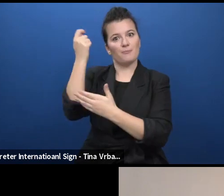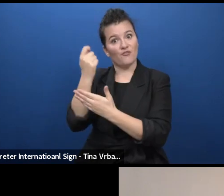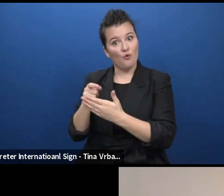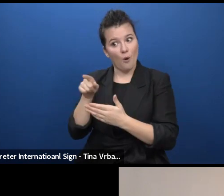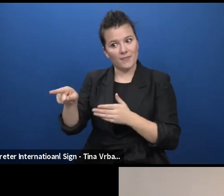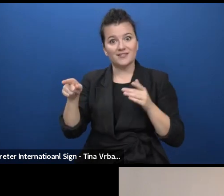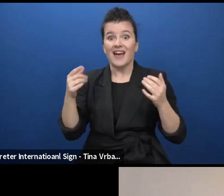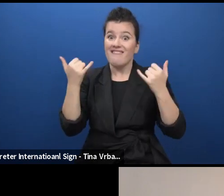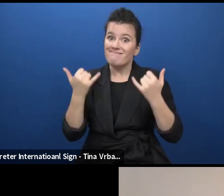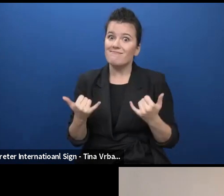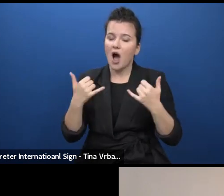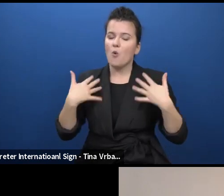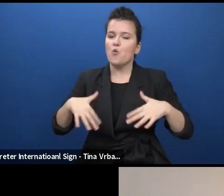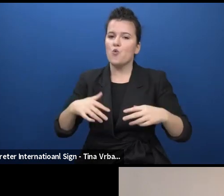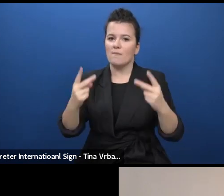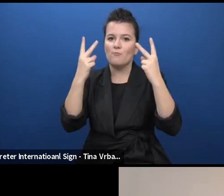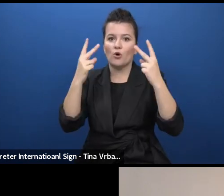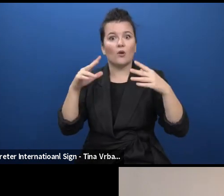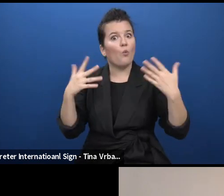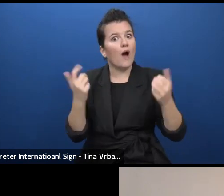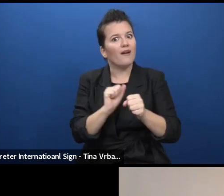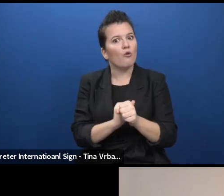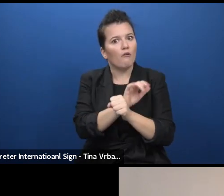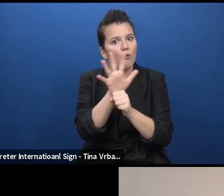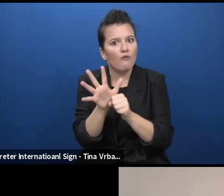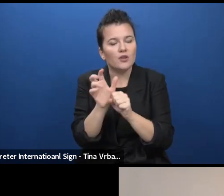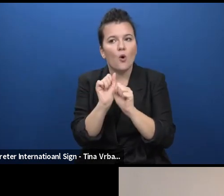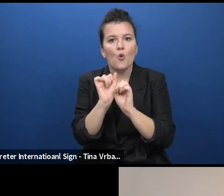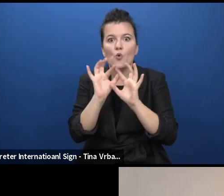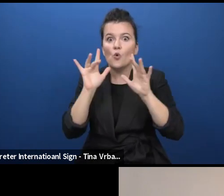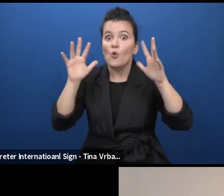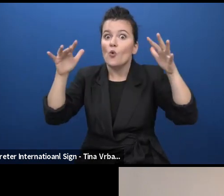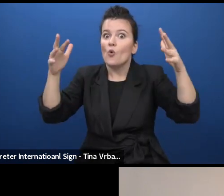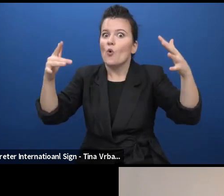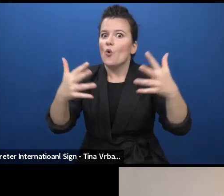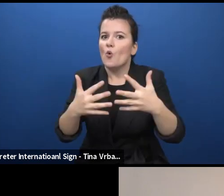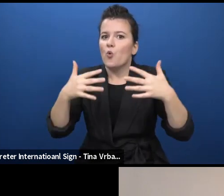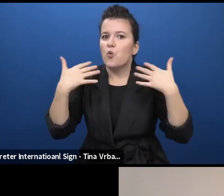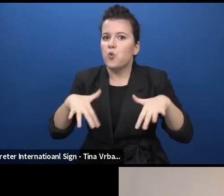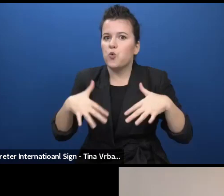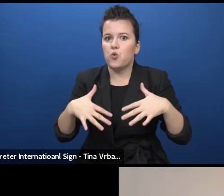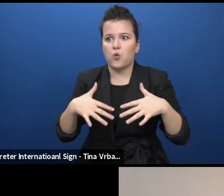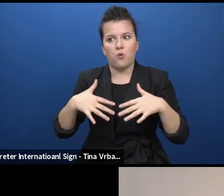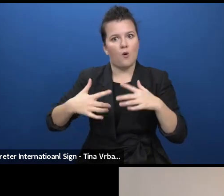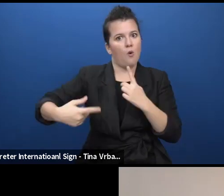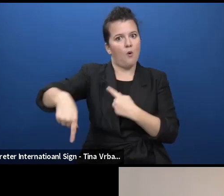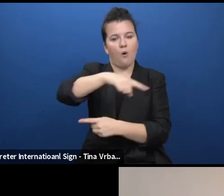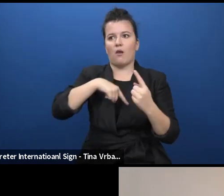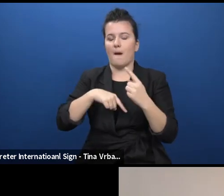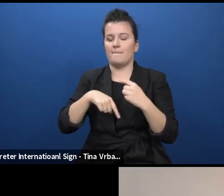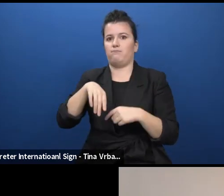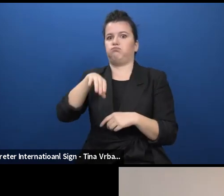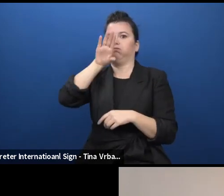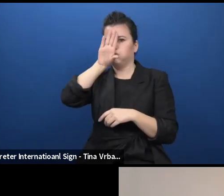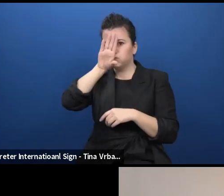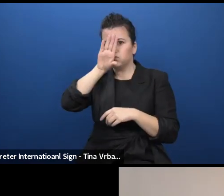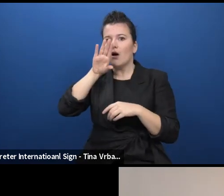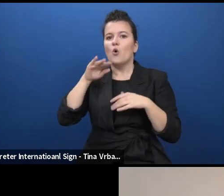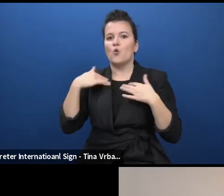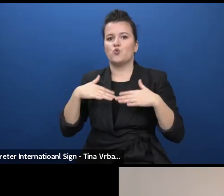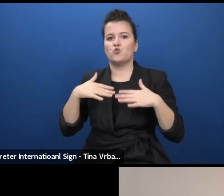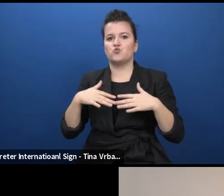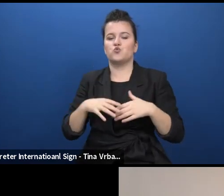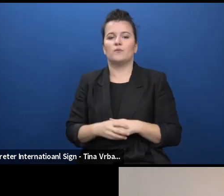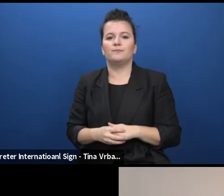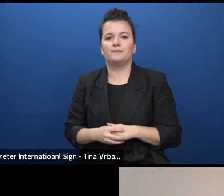through a global pandemic which puts us face to face to reality unimaginable before